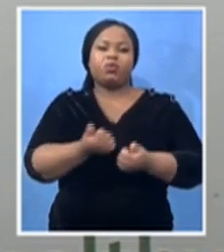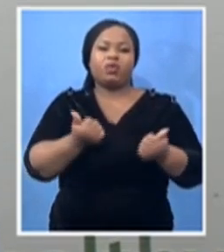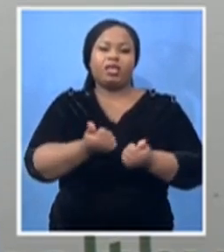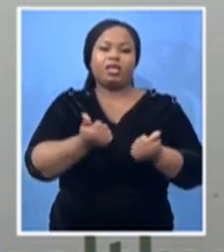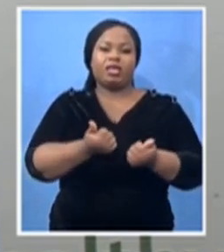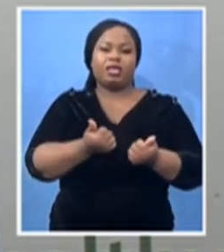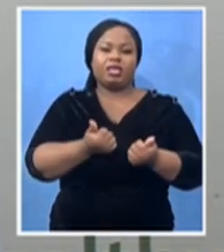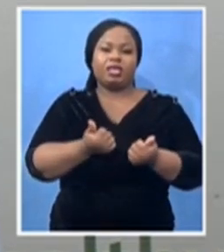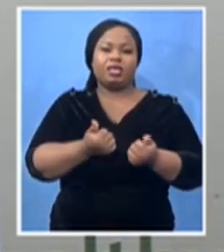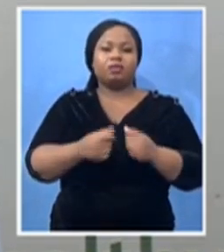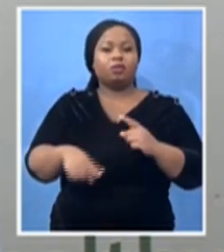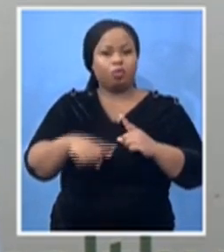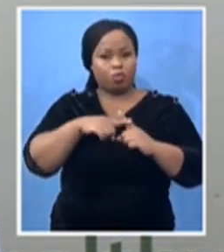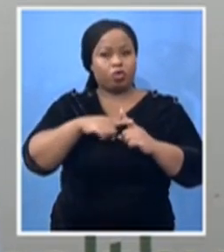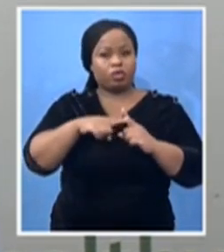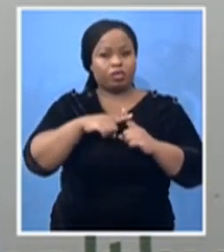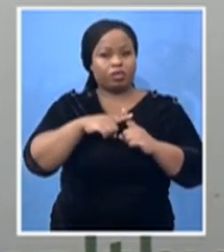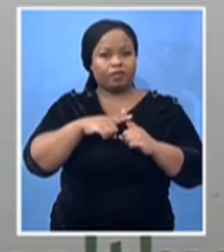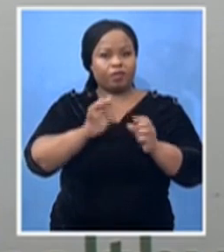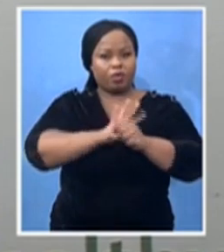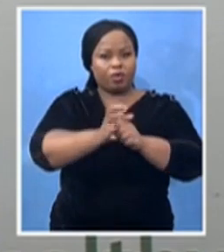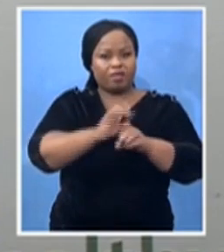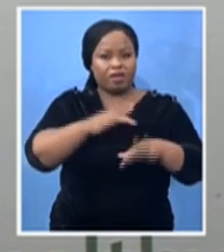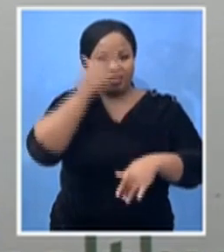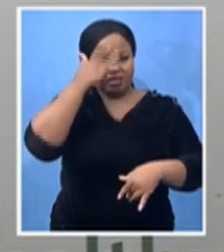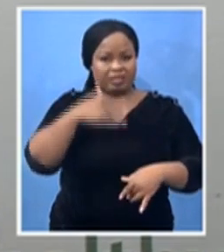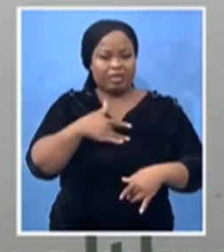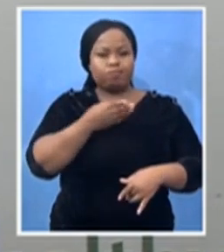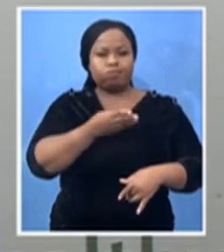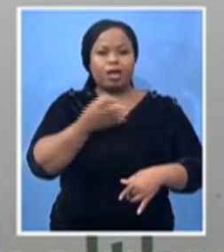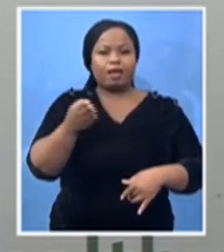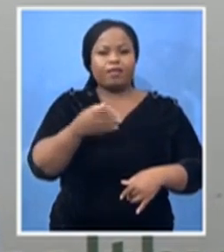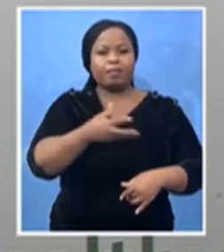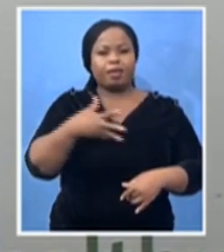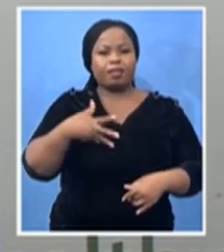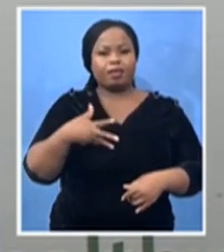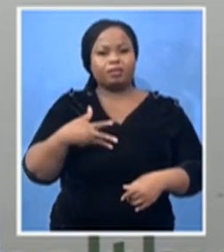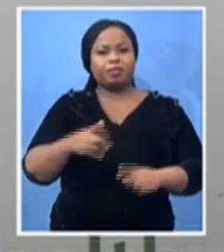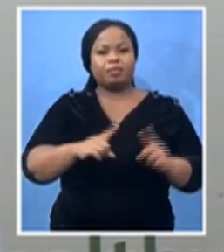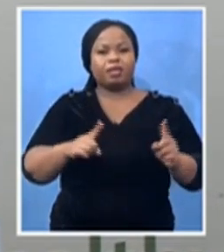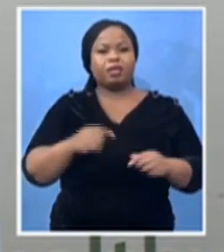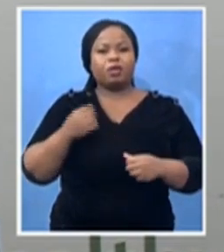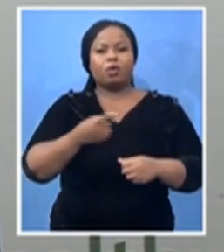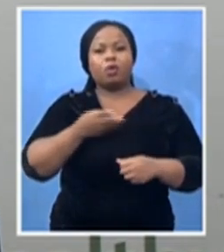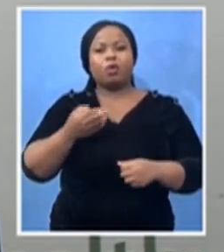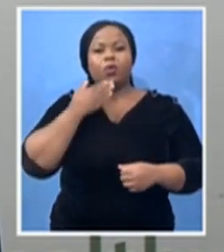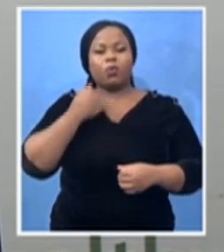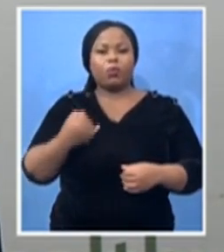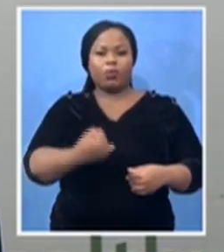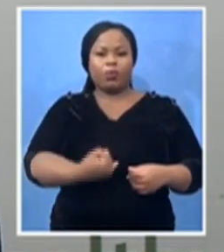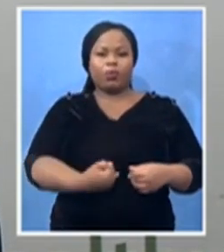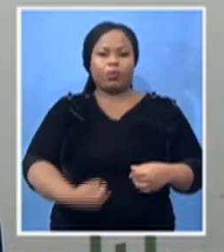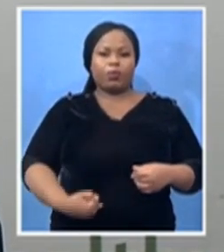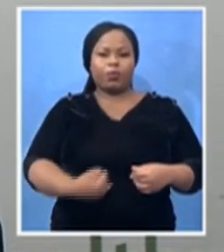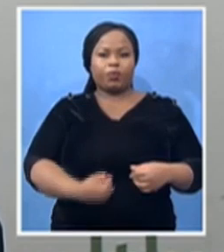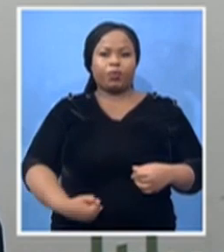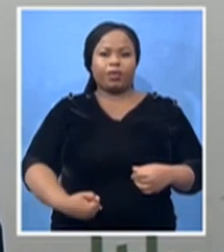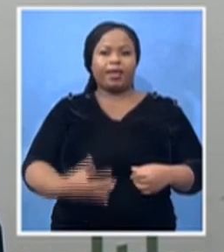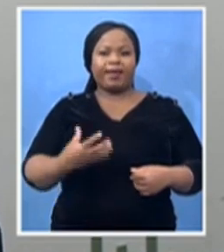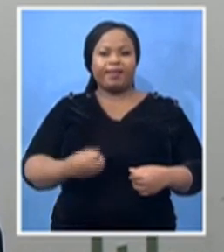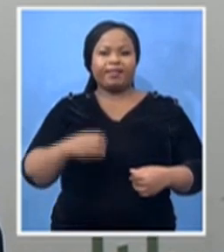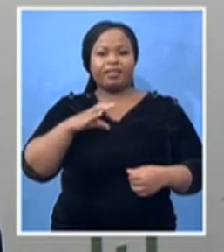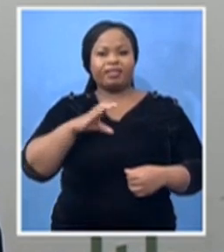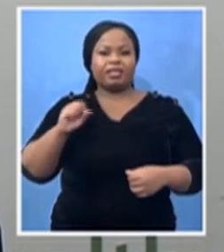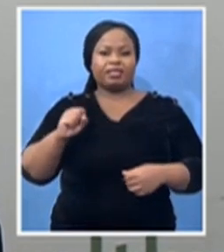positive mothers, and all were delivered by cesarean section. And in the 12, only one